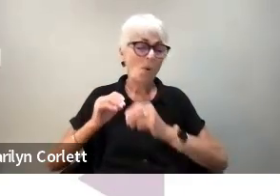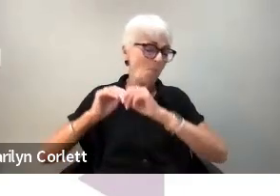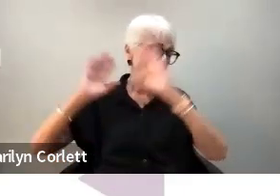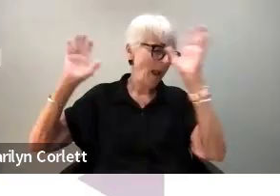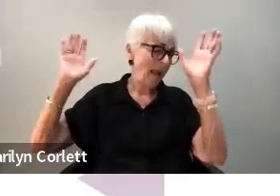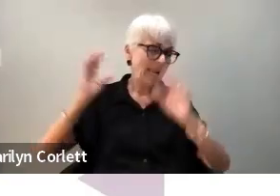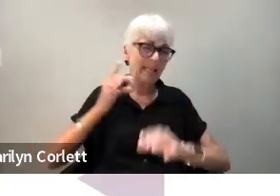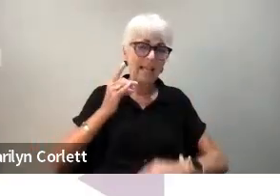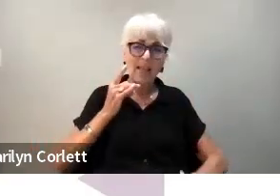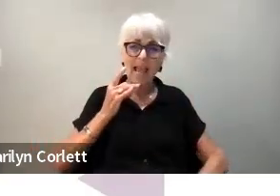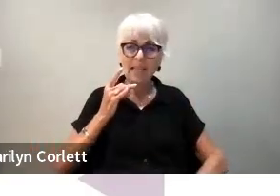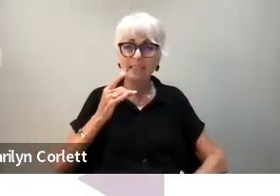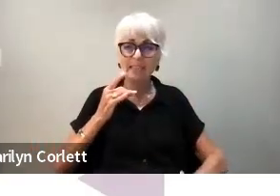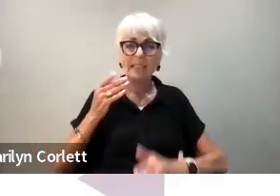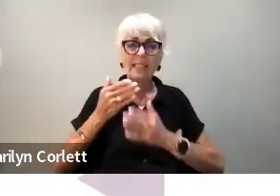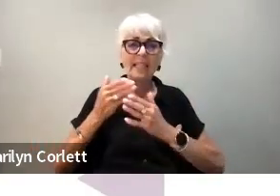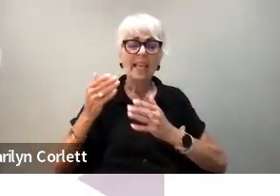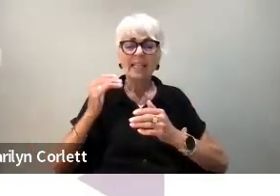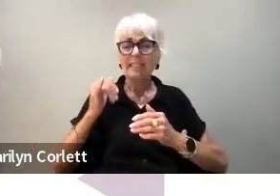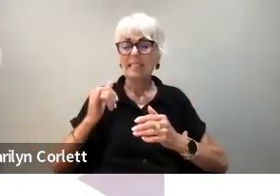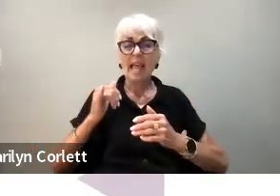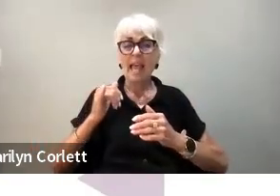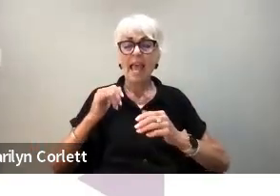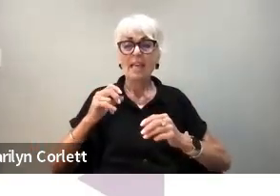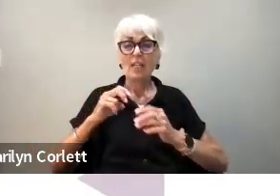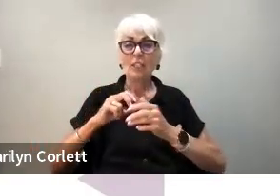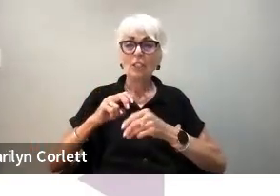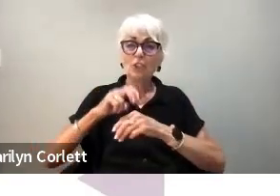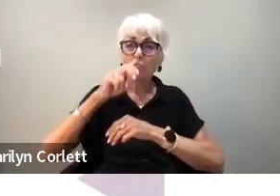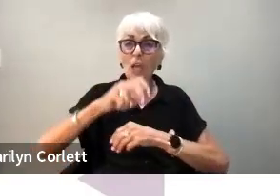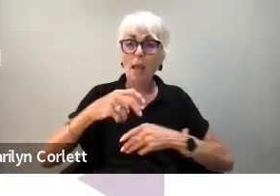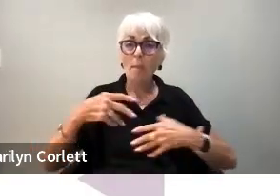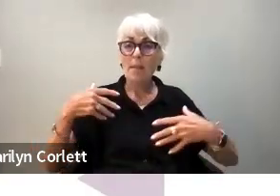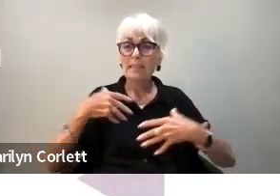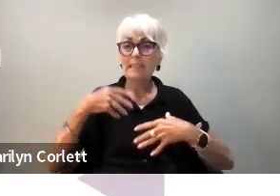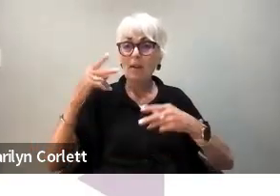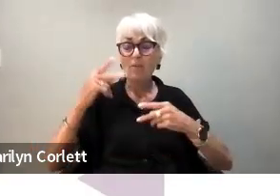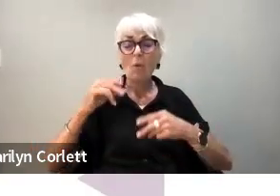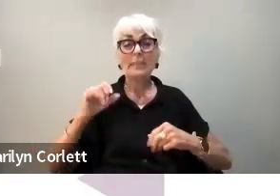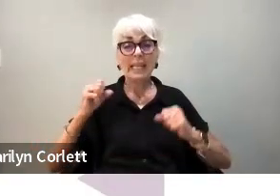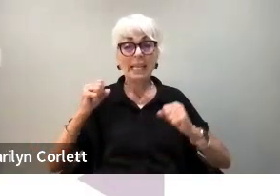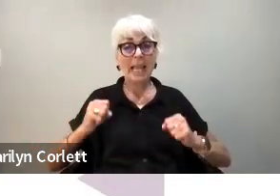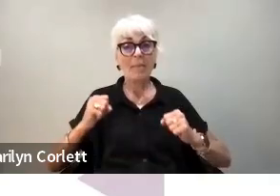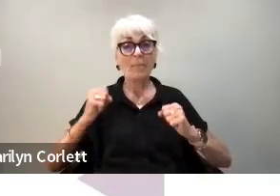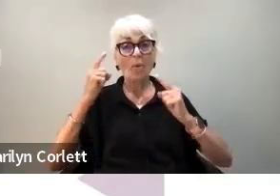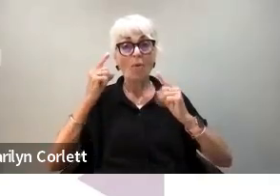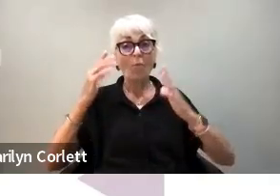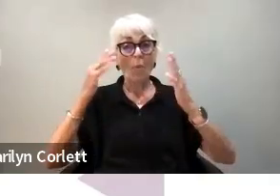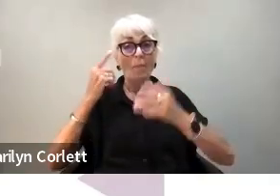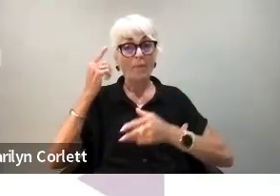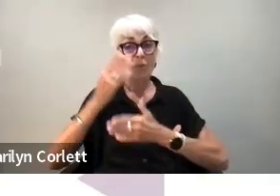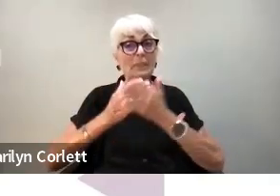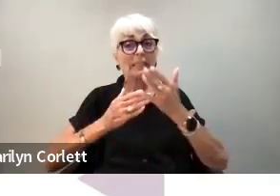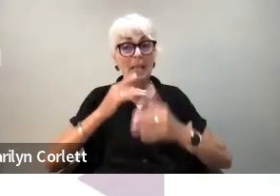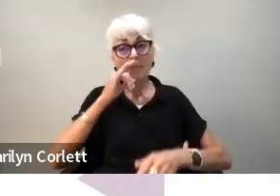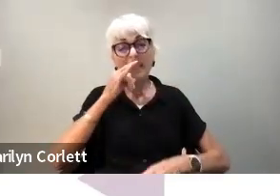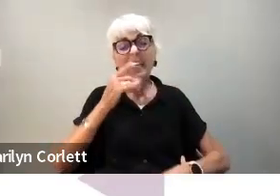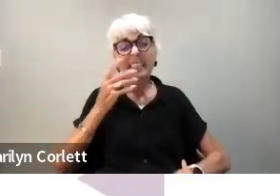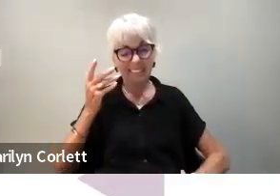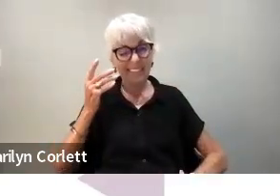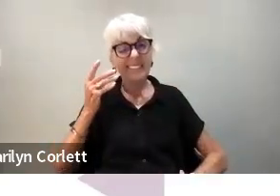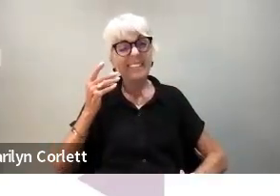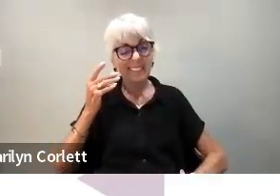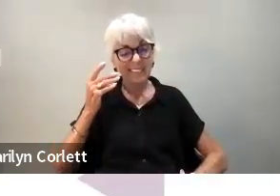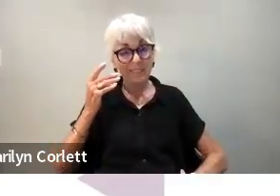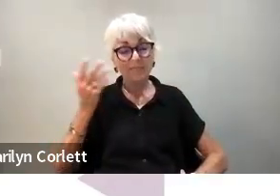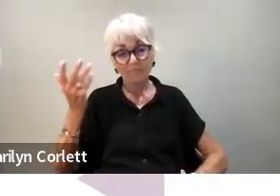lights, or things that jump out and scare folks. Those can be all very overwhelming for some kids, for